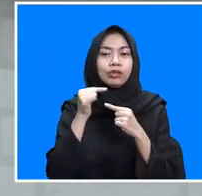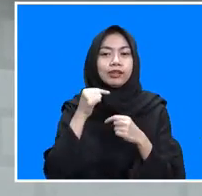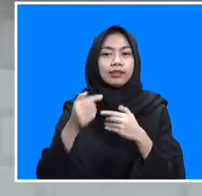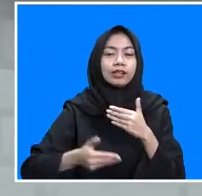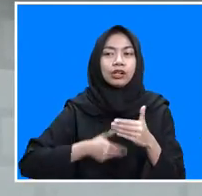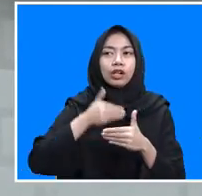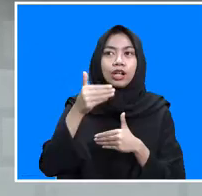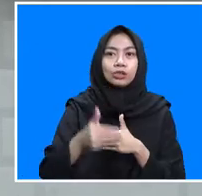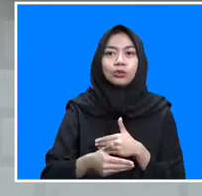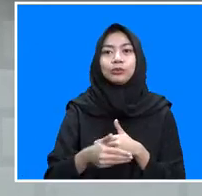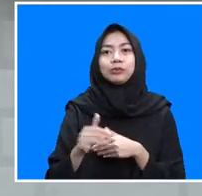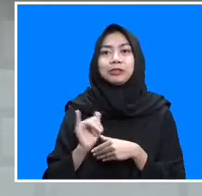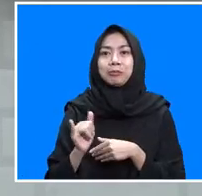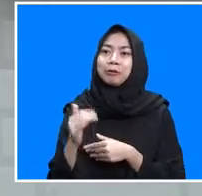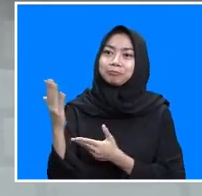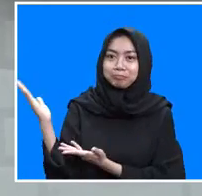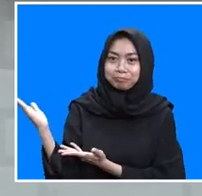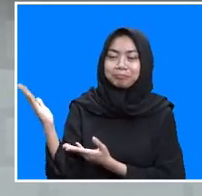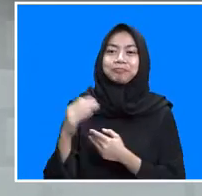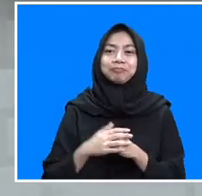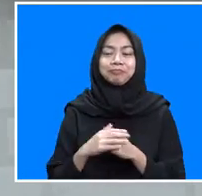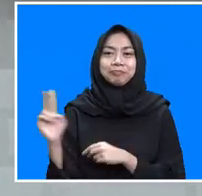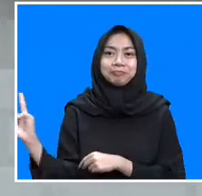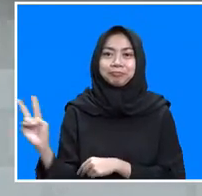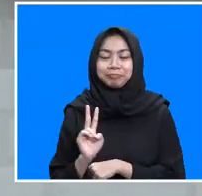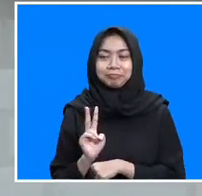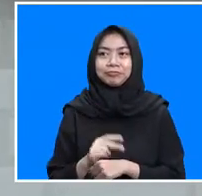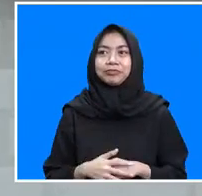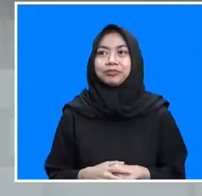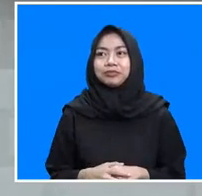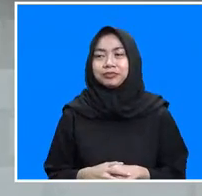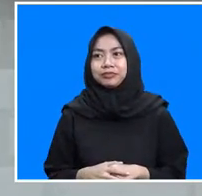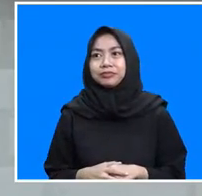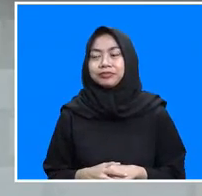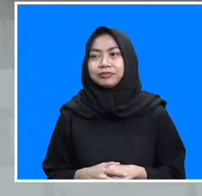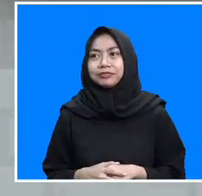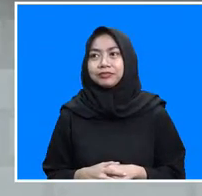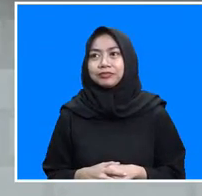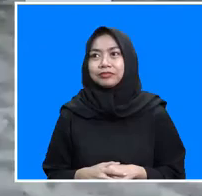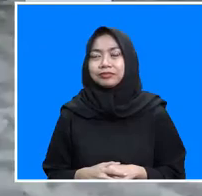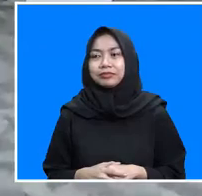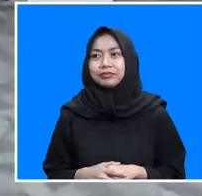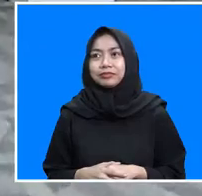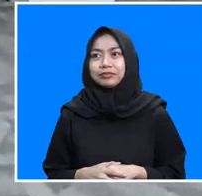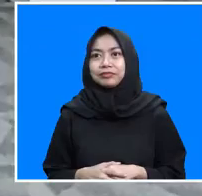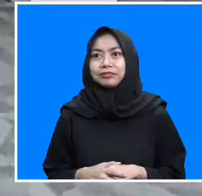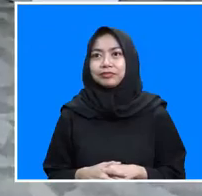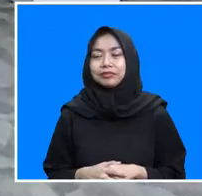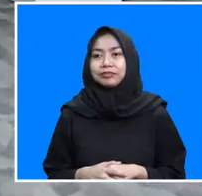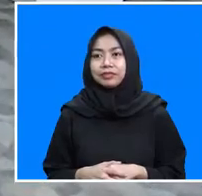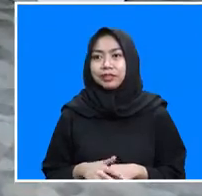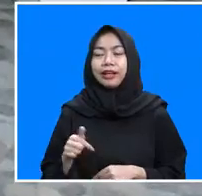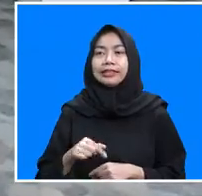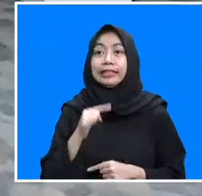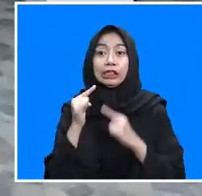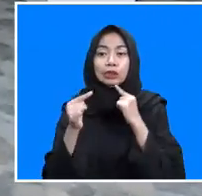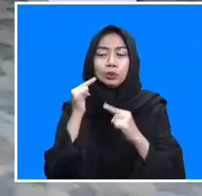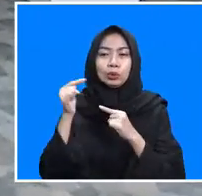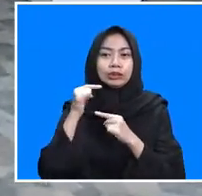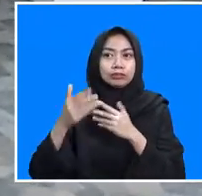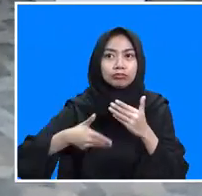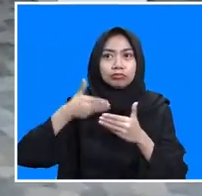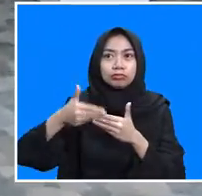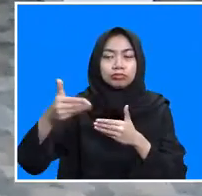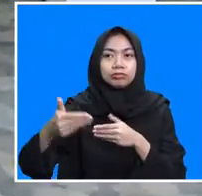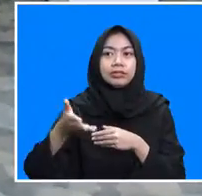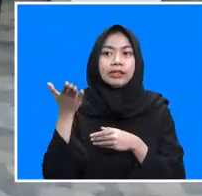dengan tamu kita yang luar biasa. So, now let us go deeper with our discussion this afternoon under the theme